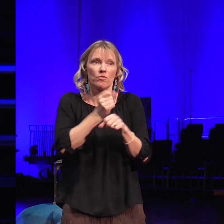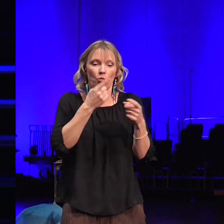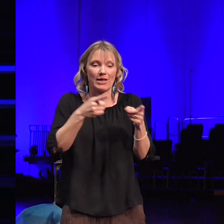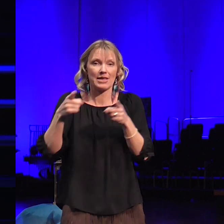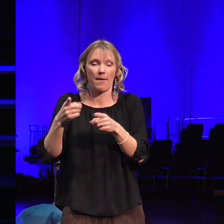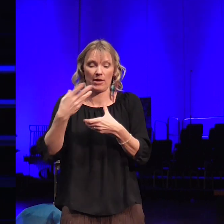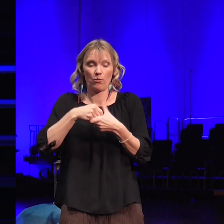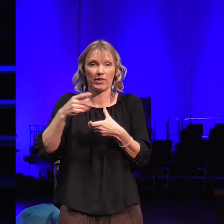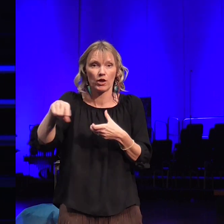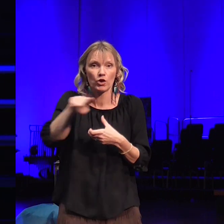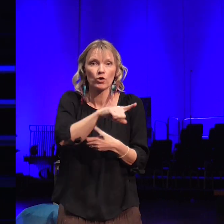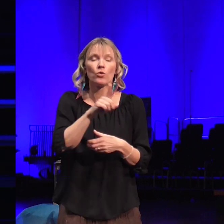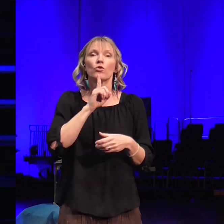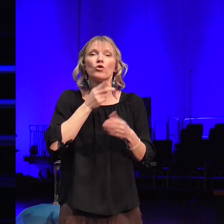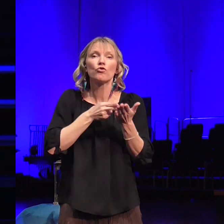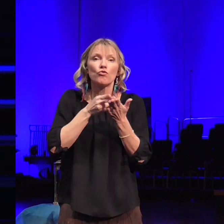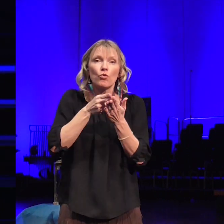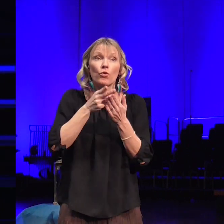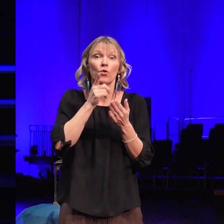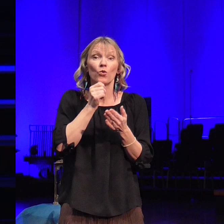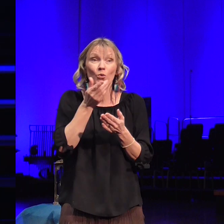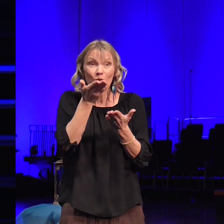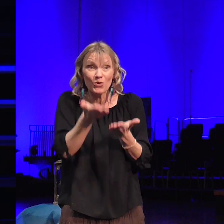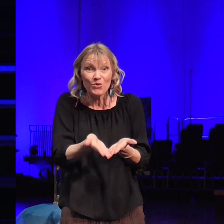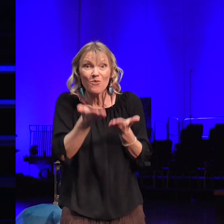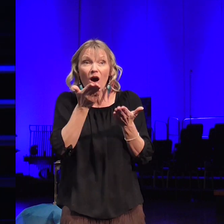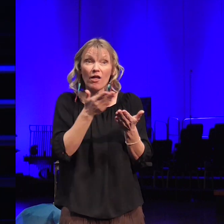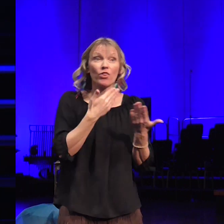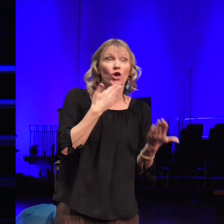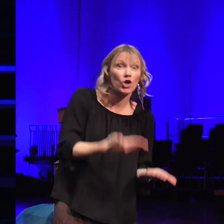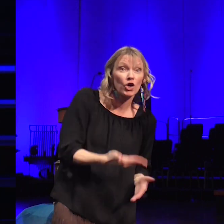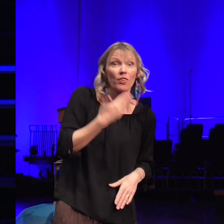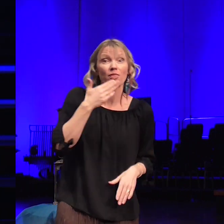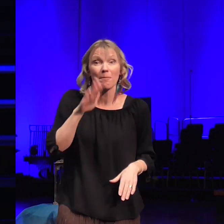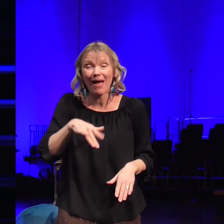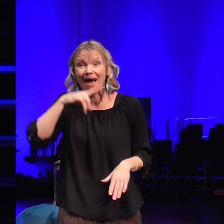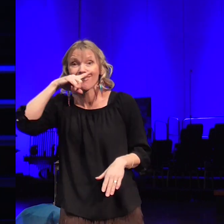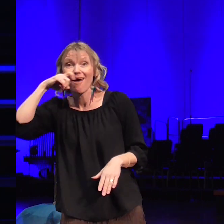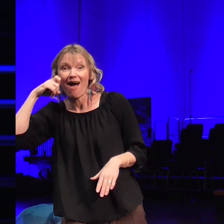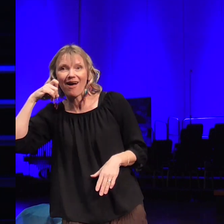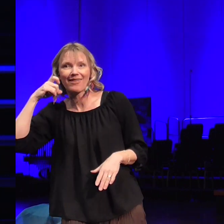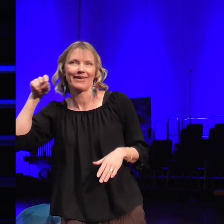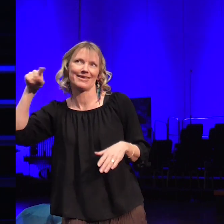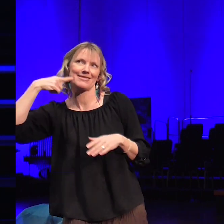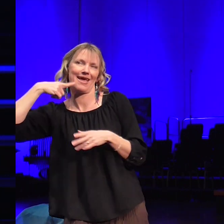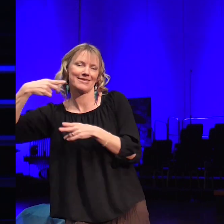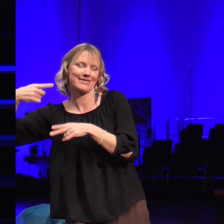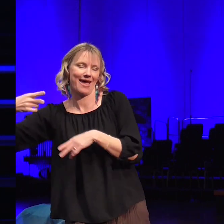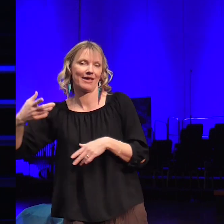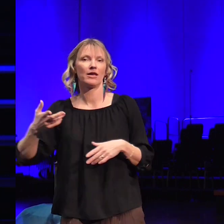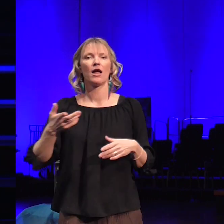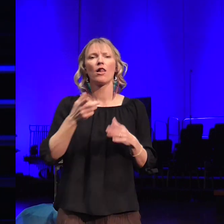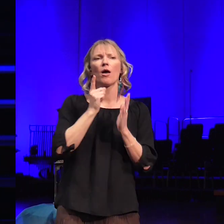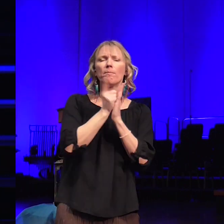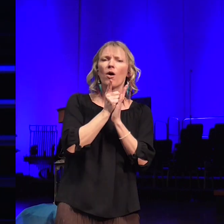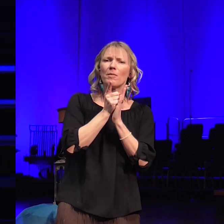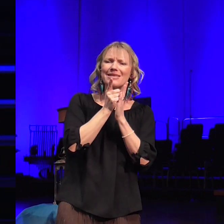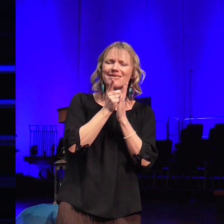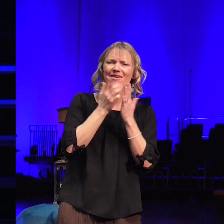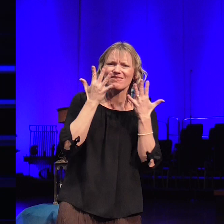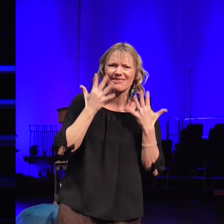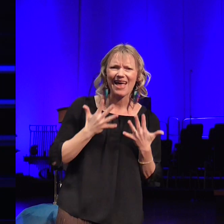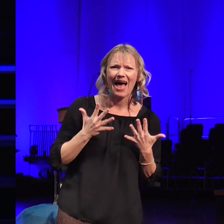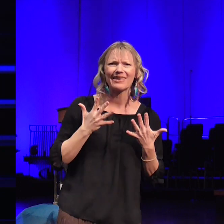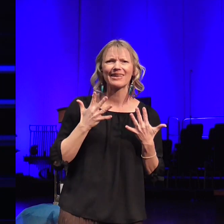you. The truth about who you really are, both the good, the bad, and the ugly, as they would say. The moments of sadness that come out as we